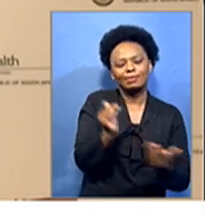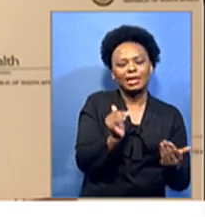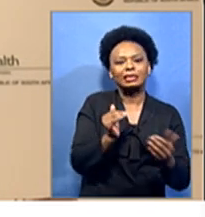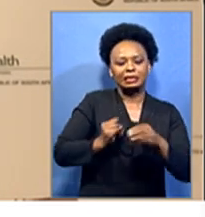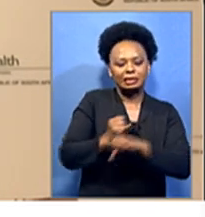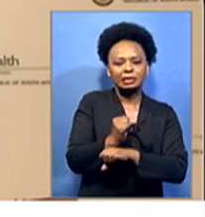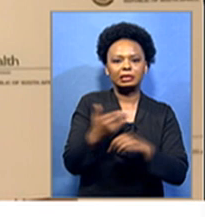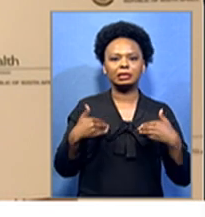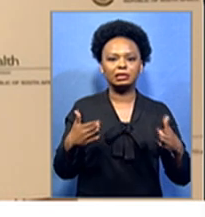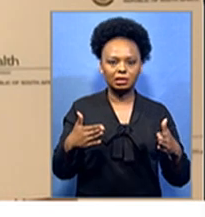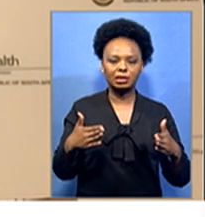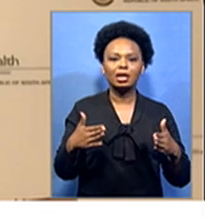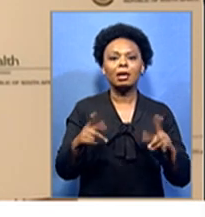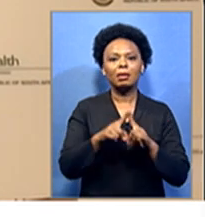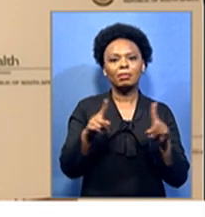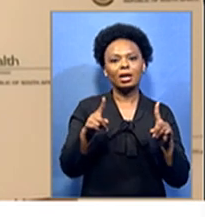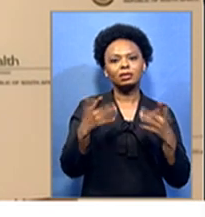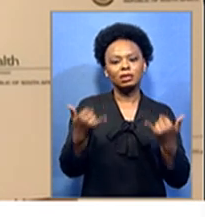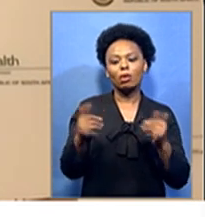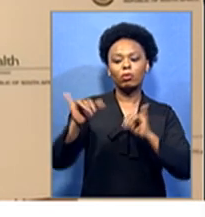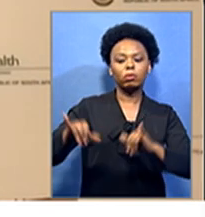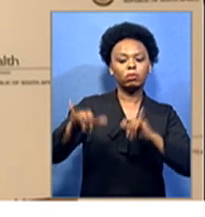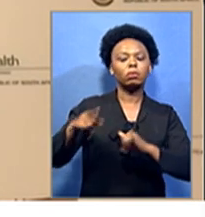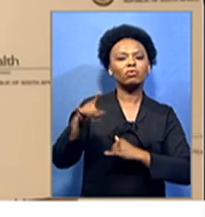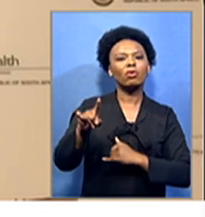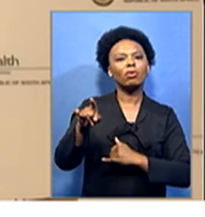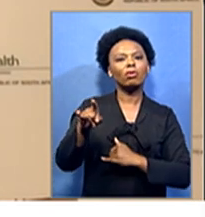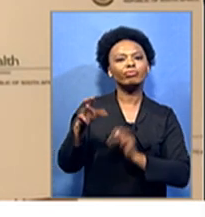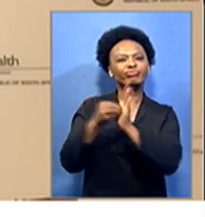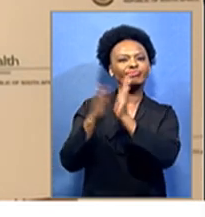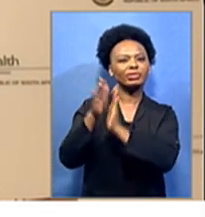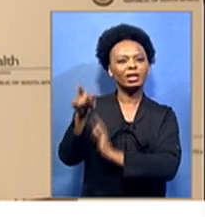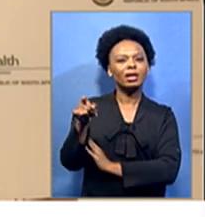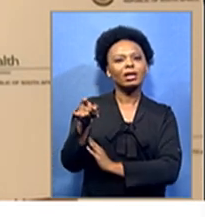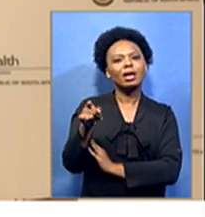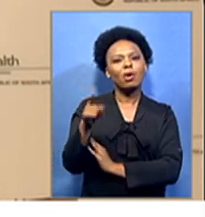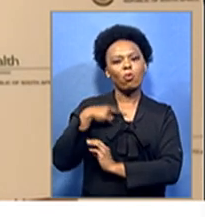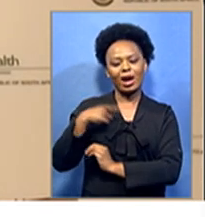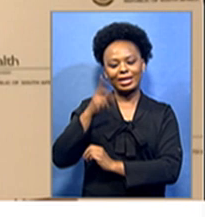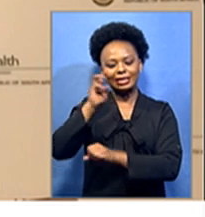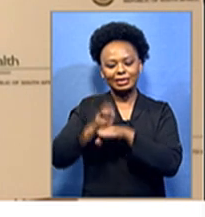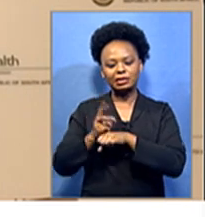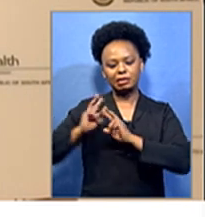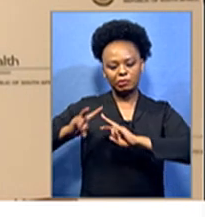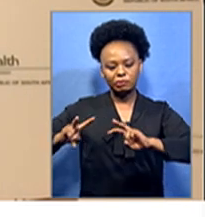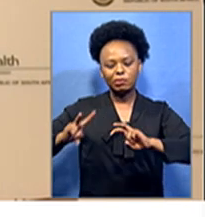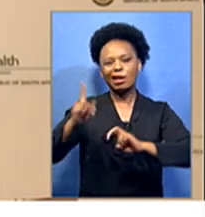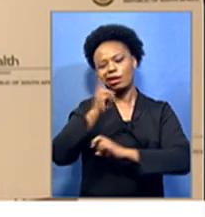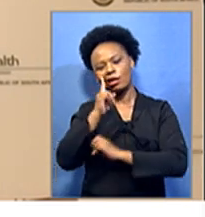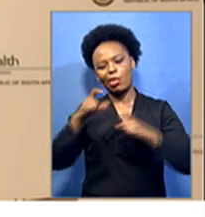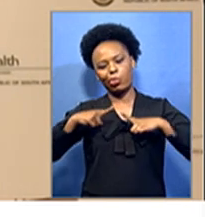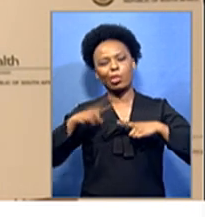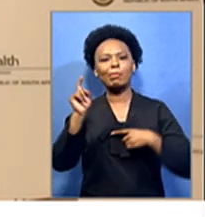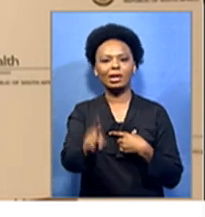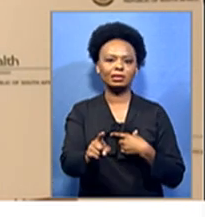then said we will take those that were earmarked for the studies and do that, because in any case, we do want to have